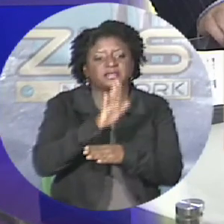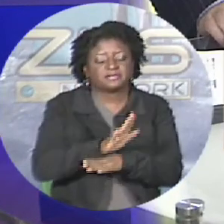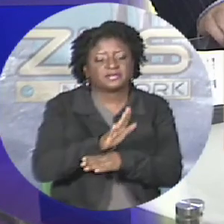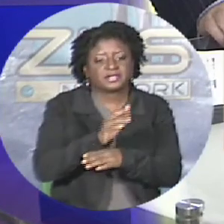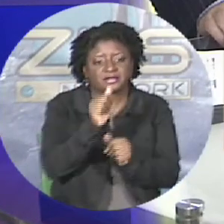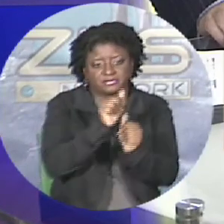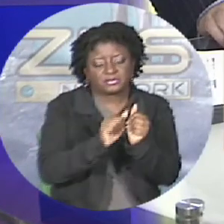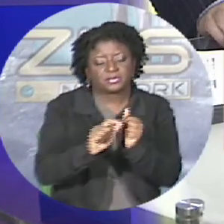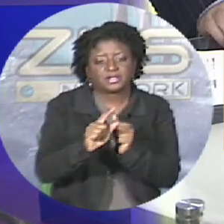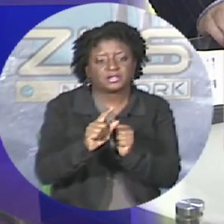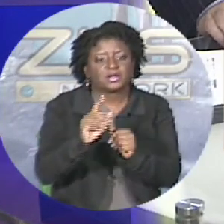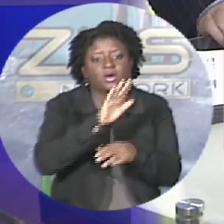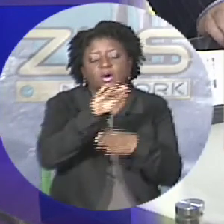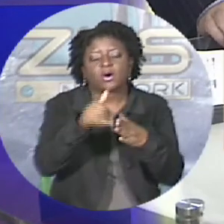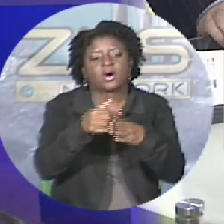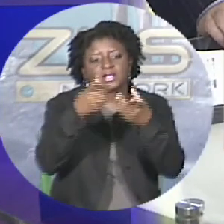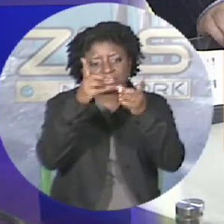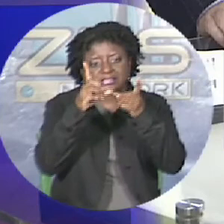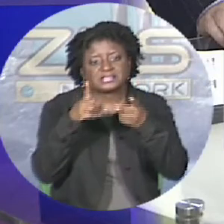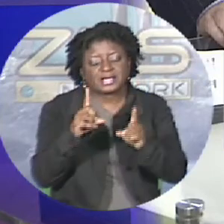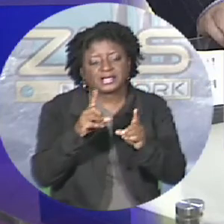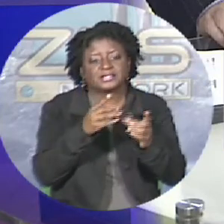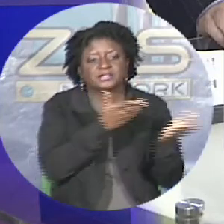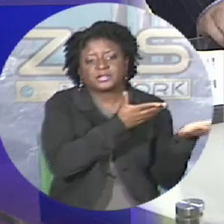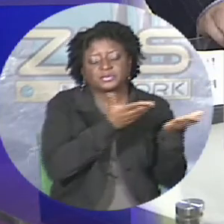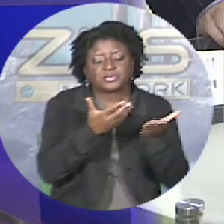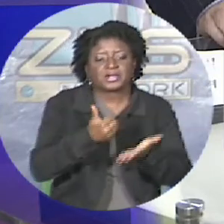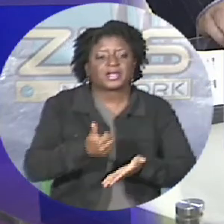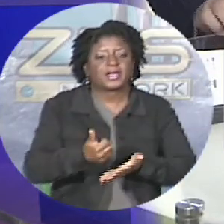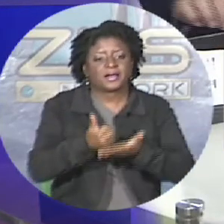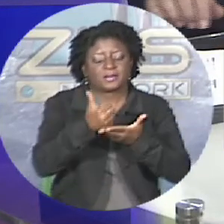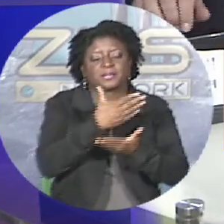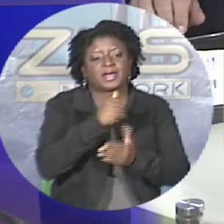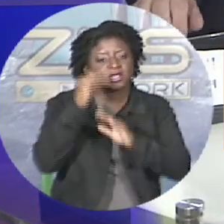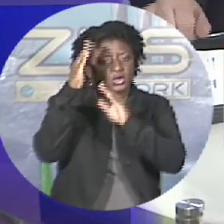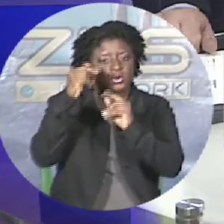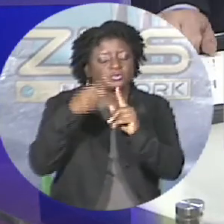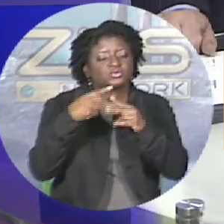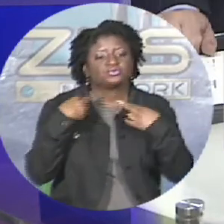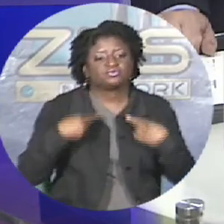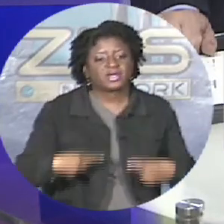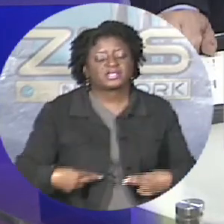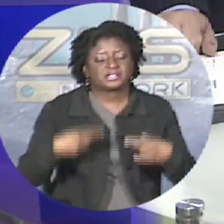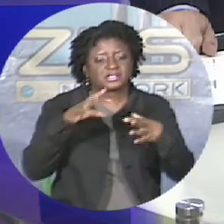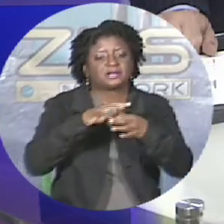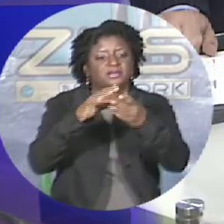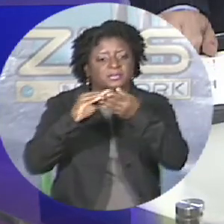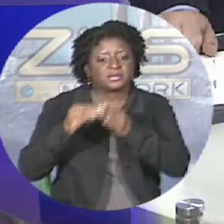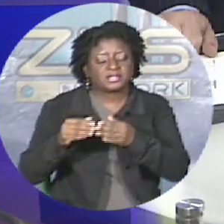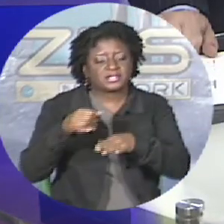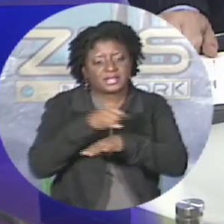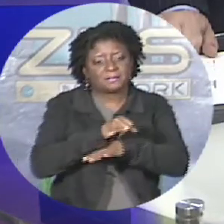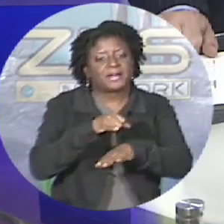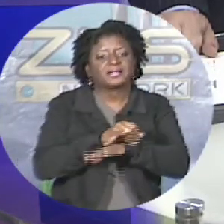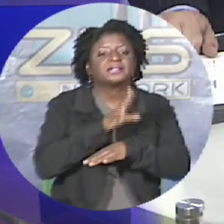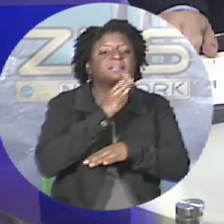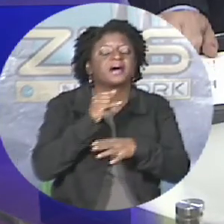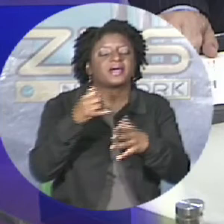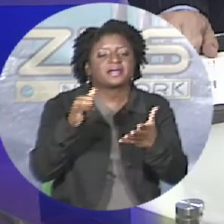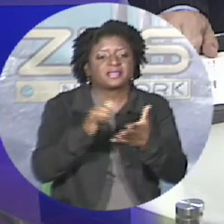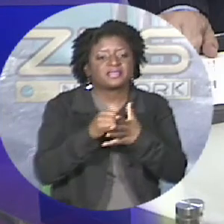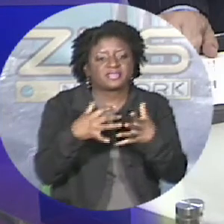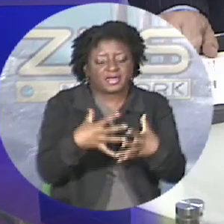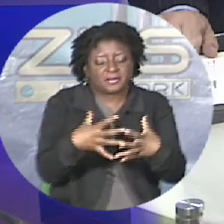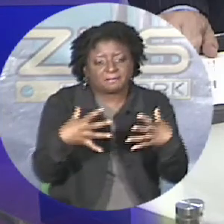Charisma Robinson. It's all designed to bring help and hope to residents of communities impacted by that monster storm. And today, the nation's